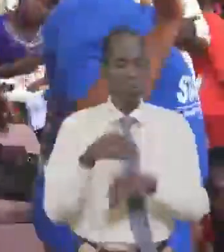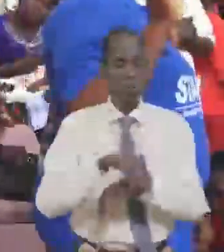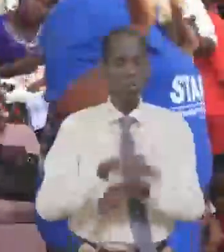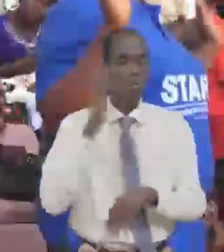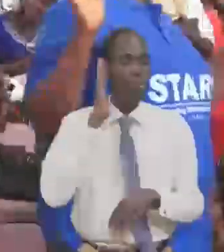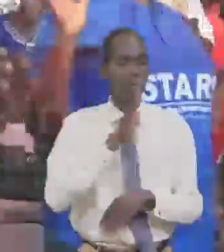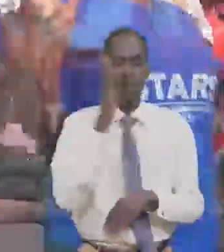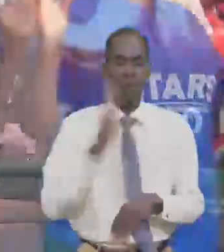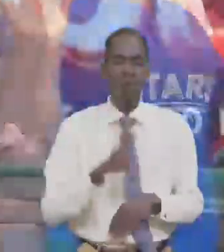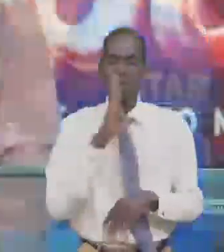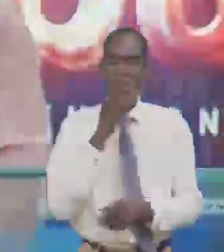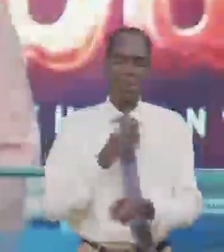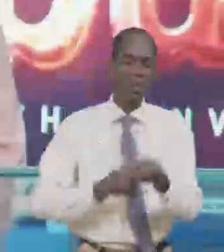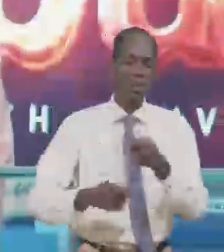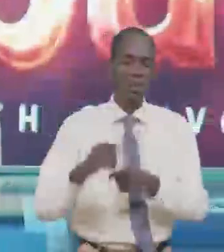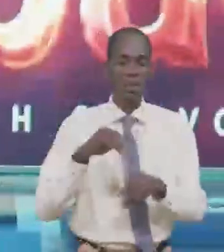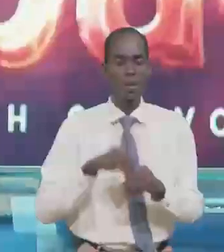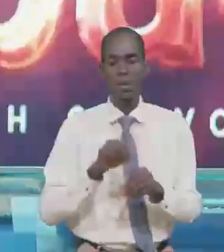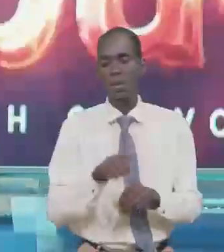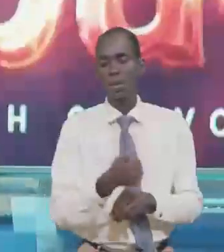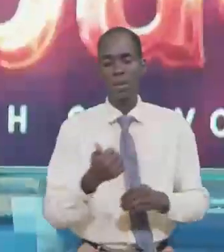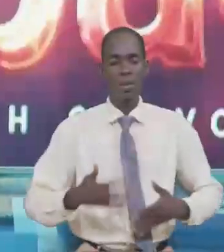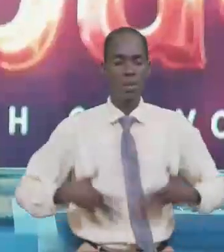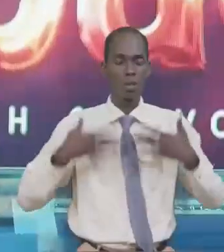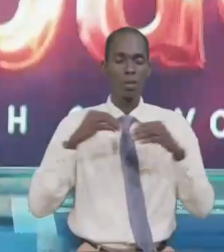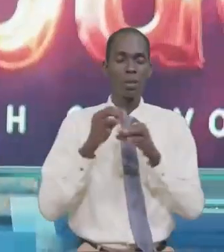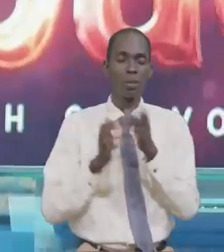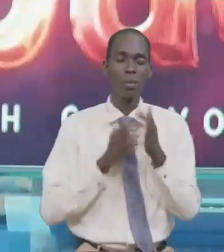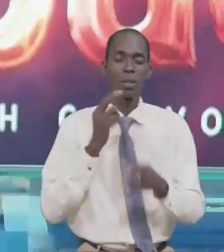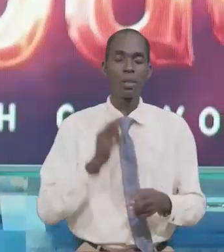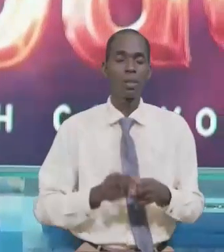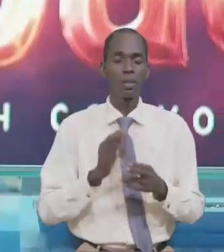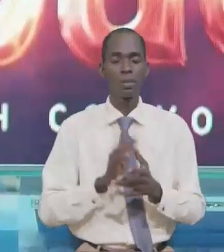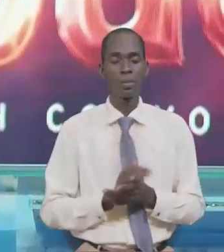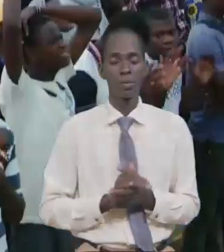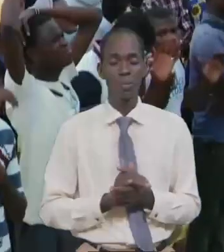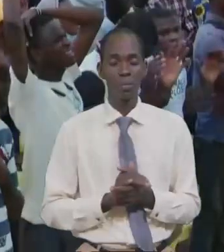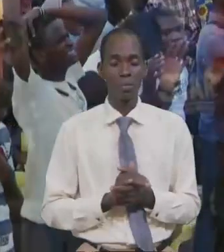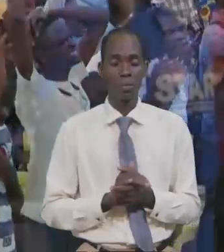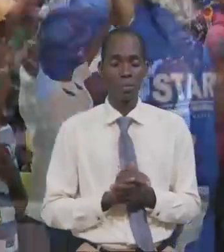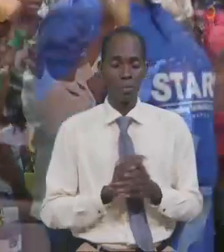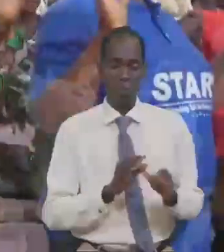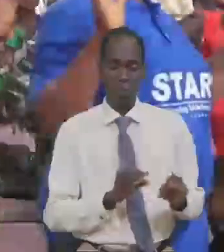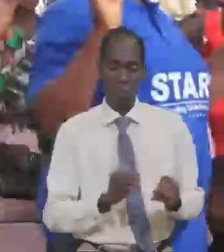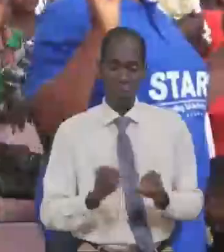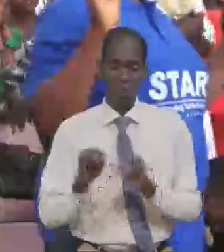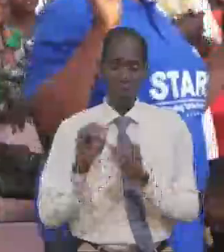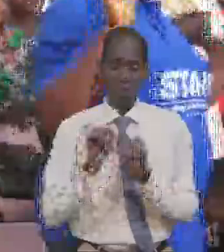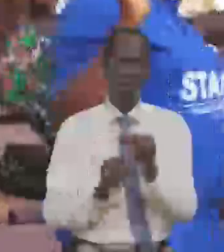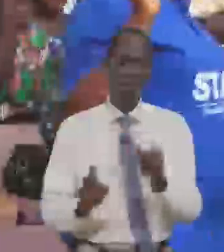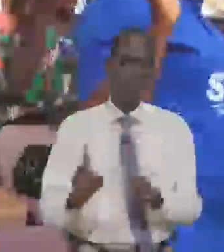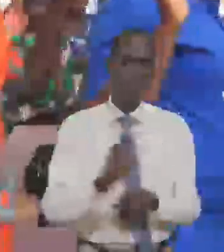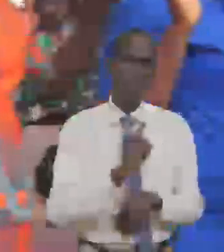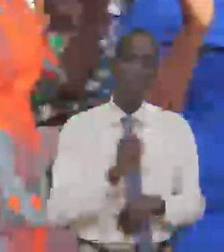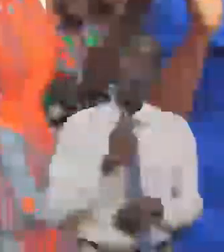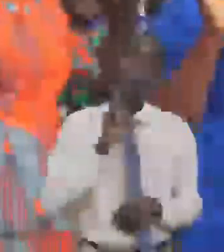Move everyone up. Higher. Higher. Higher than